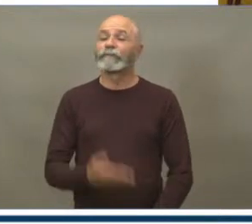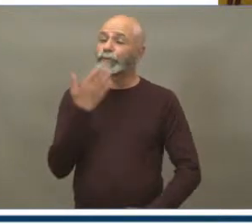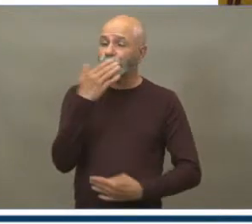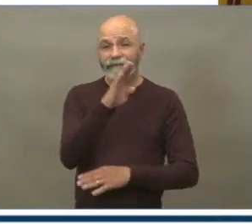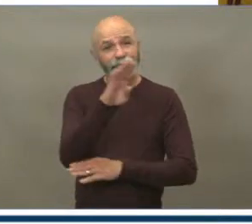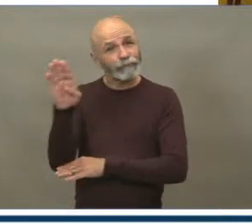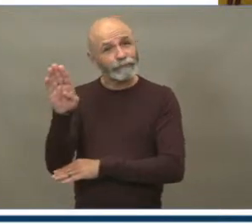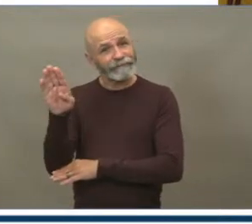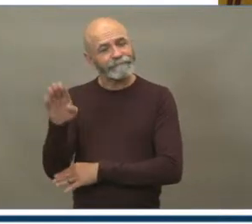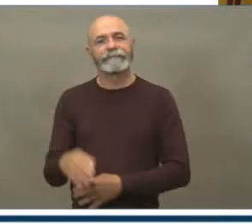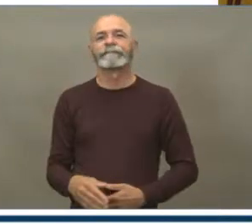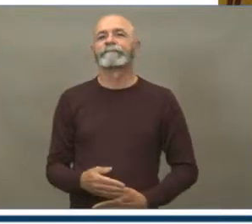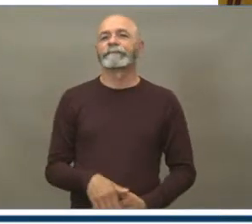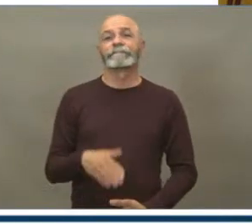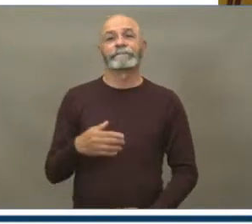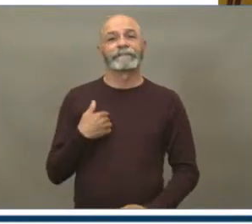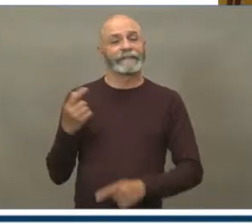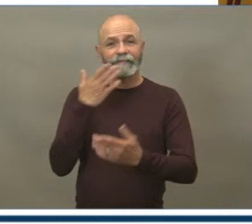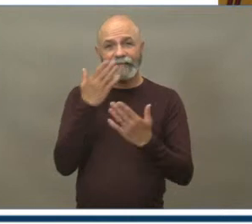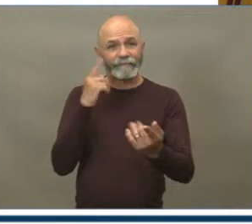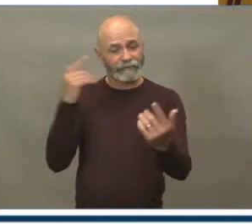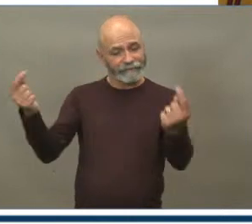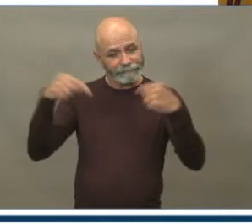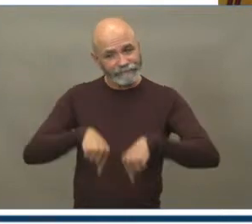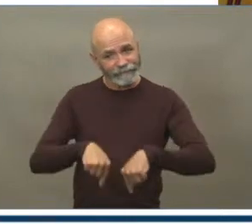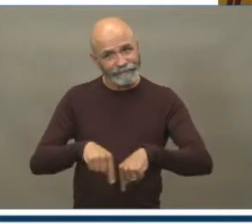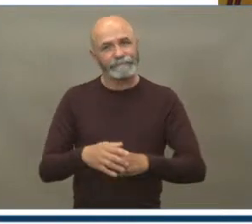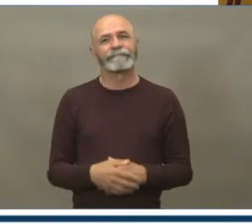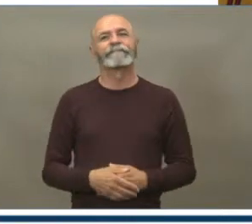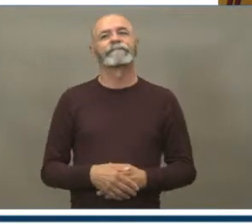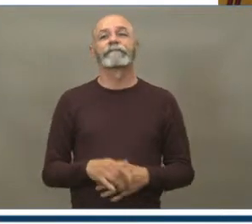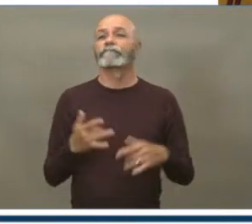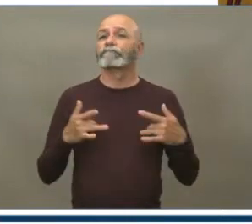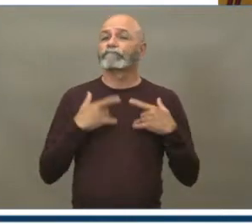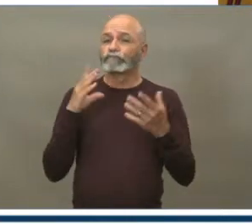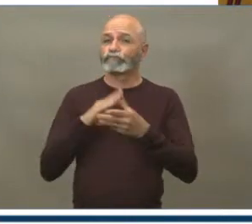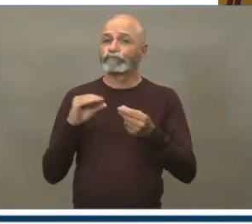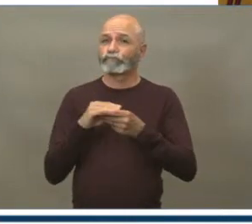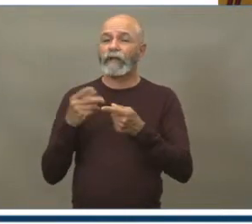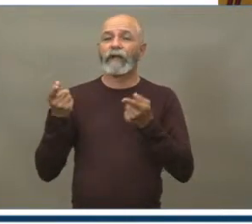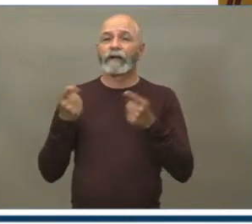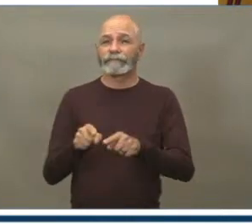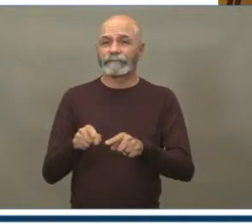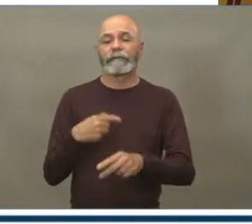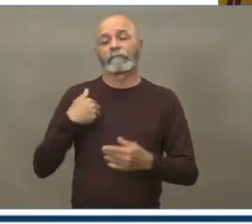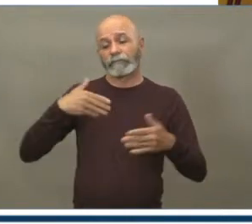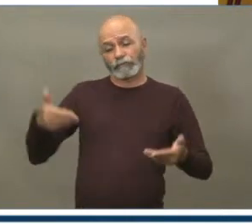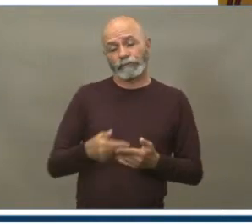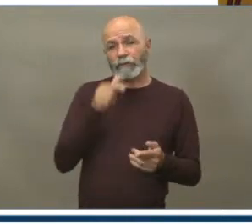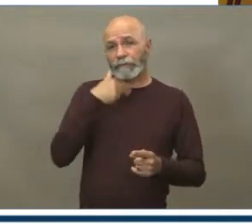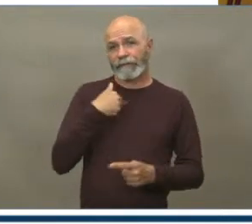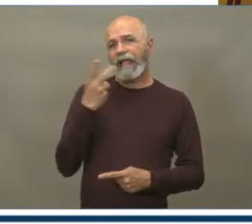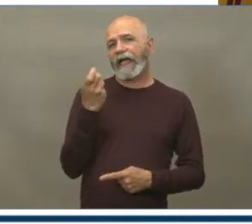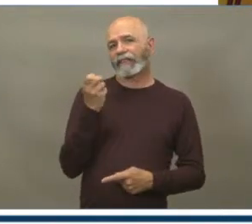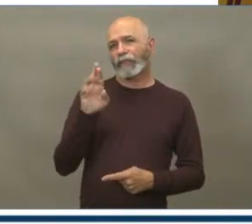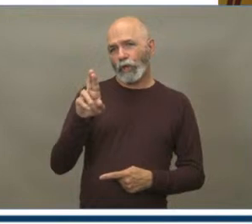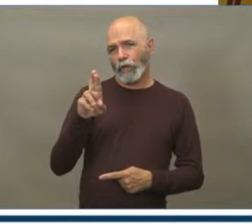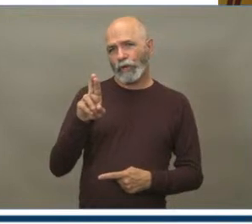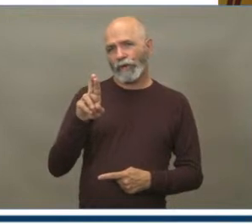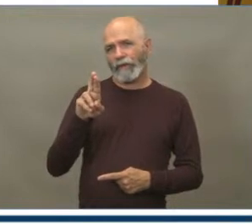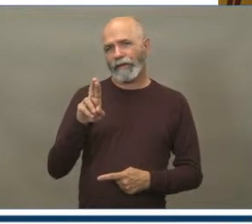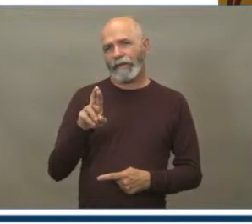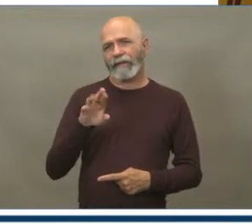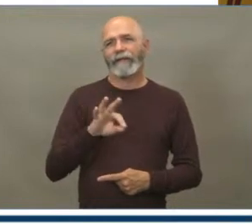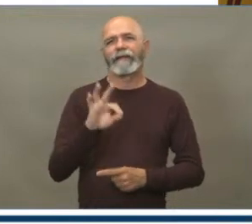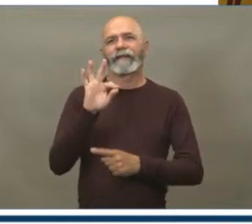Good afternoon and welcome to today's COVID-19 update. I'm Heather Fairbairn. I'll be your moderator today. Before we begin,